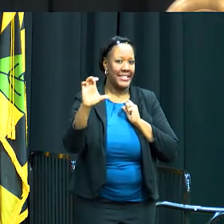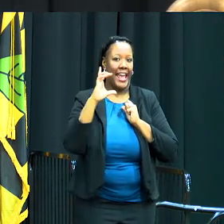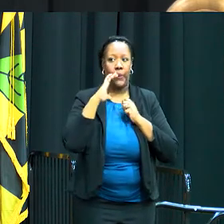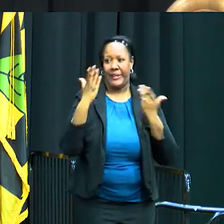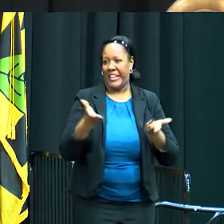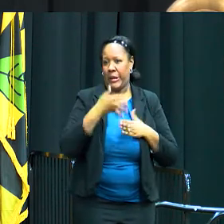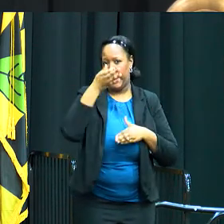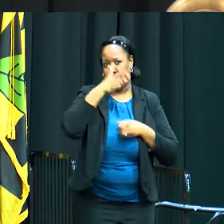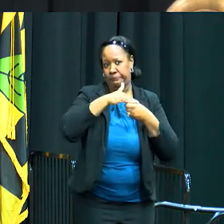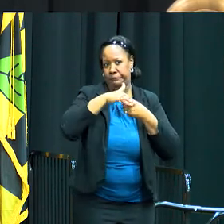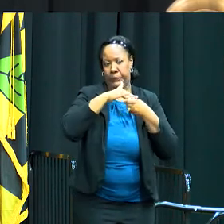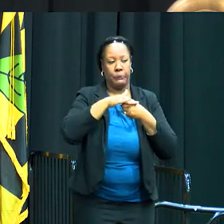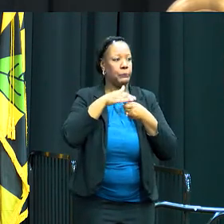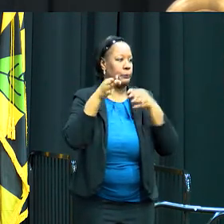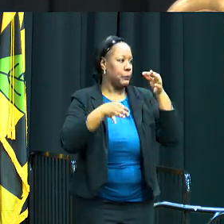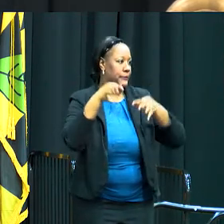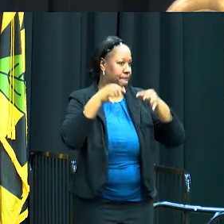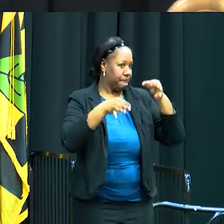here.